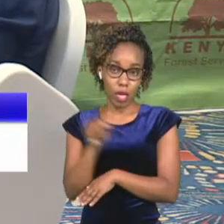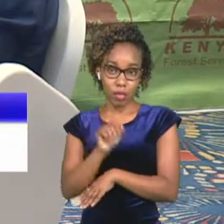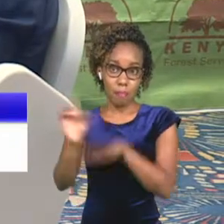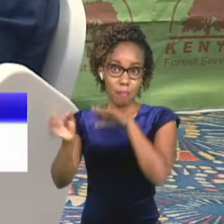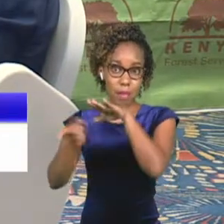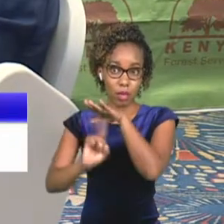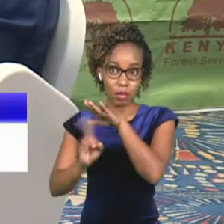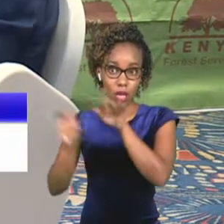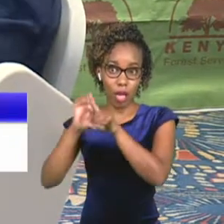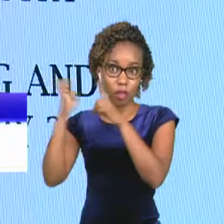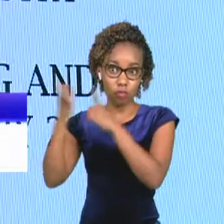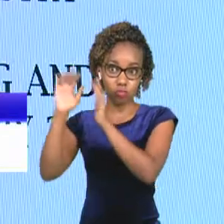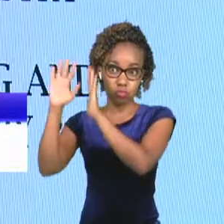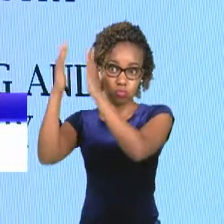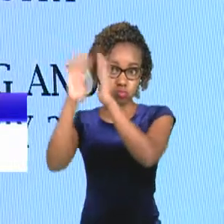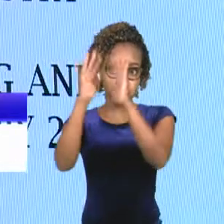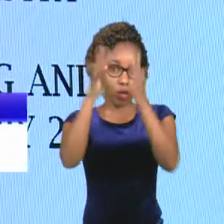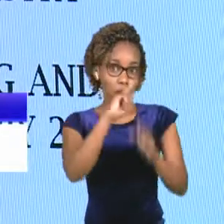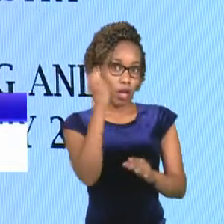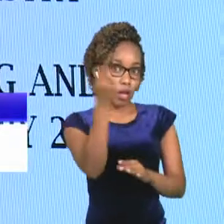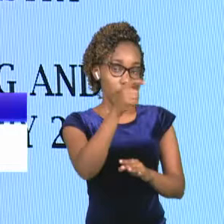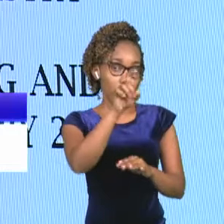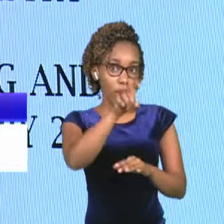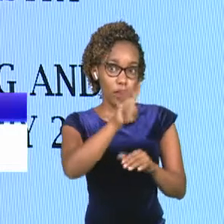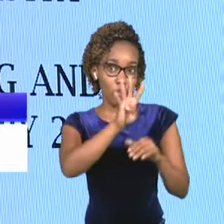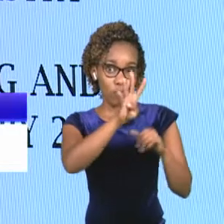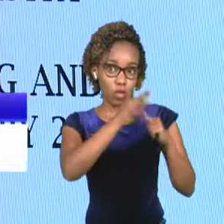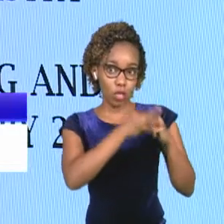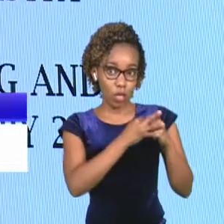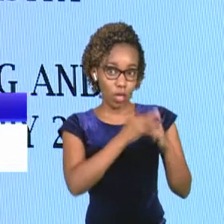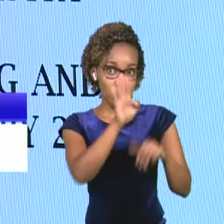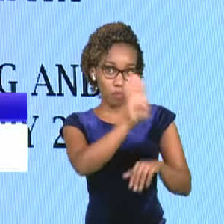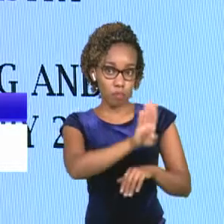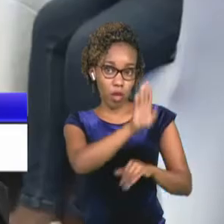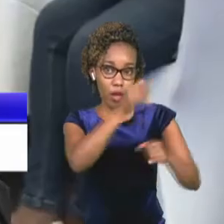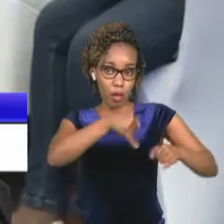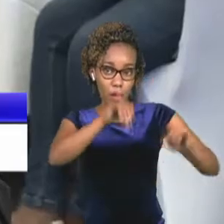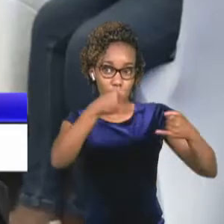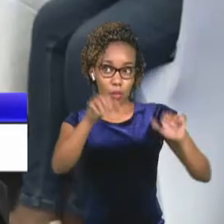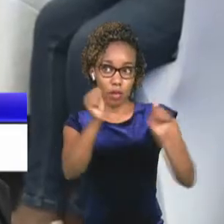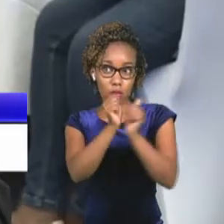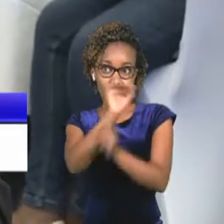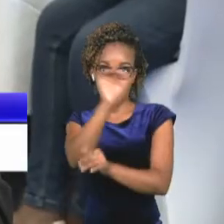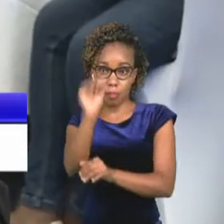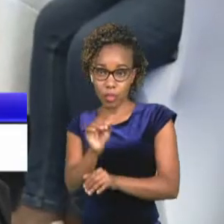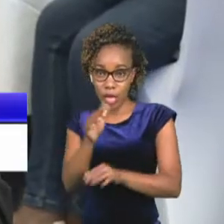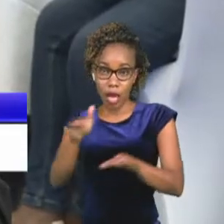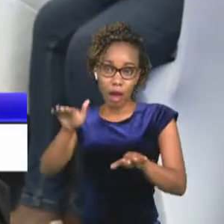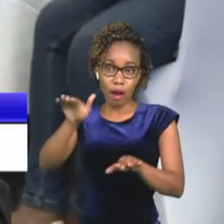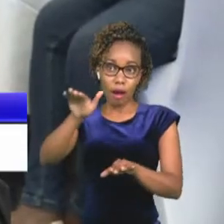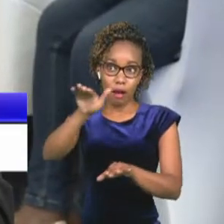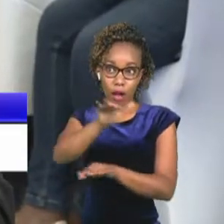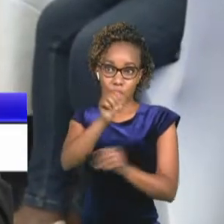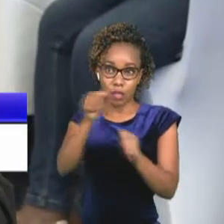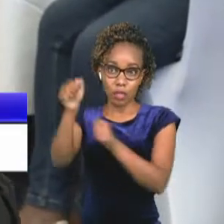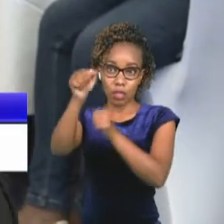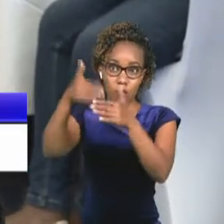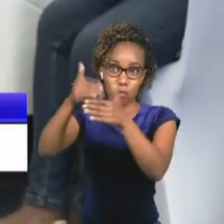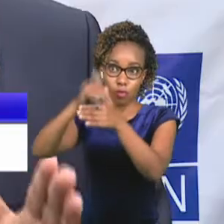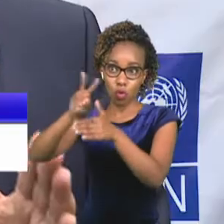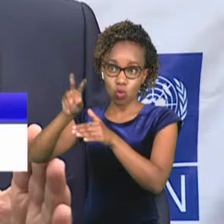Forestry, noted that Kenya requires 48 billion shillings to implement the 10% forest cover strategy by the year